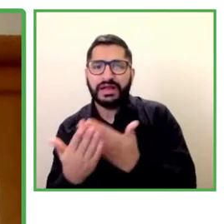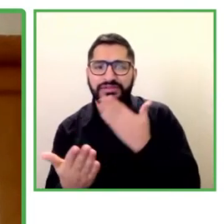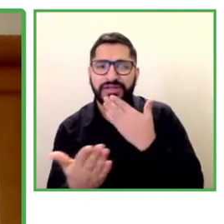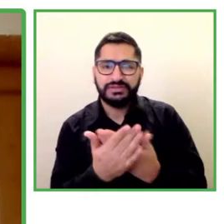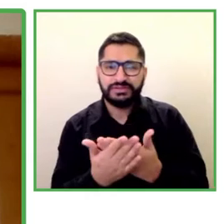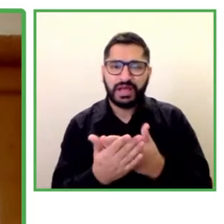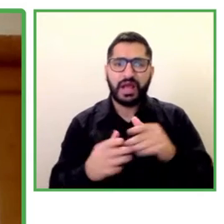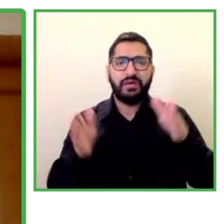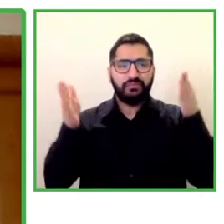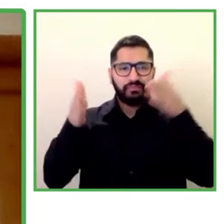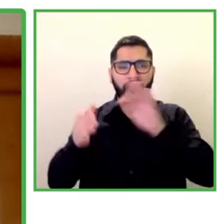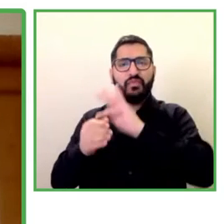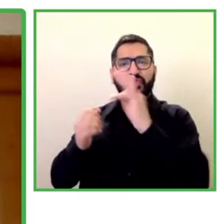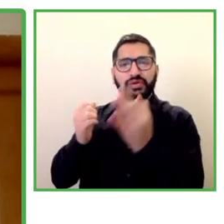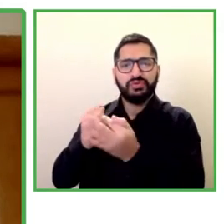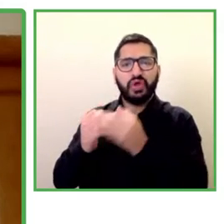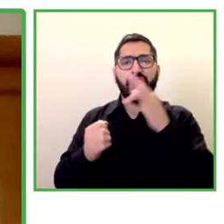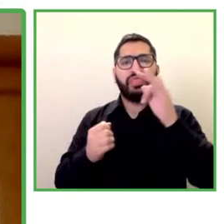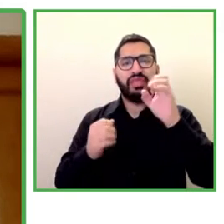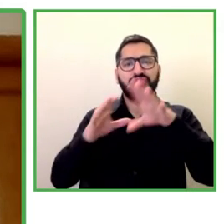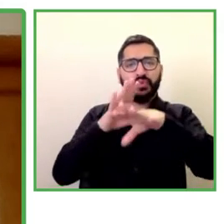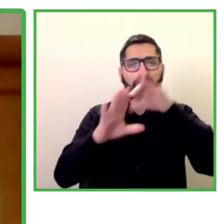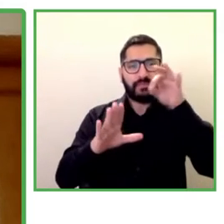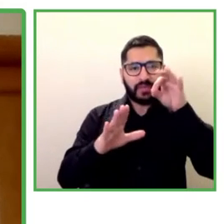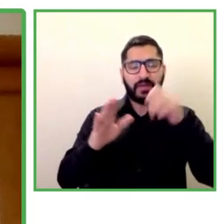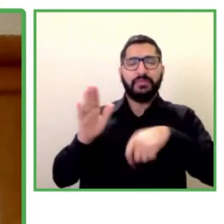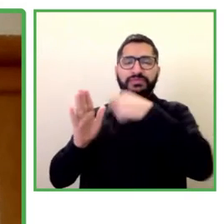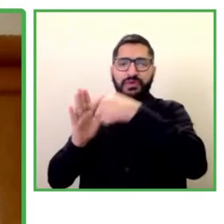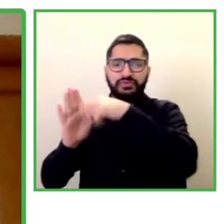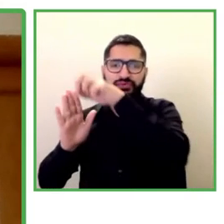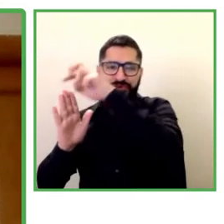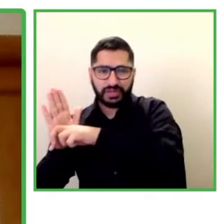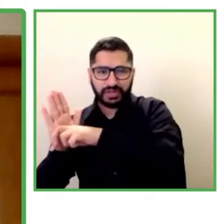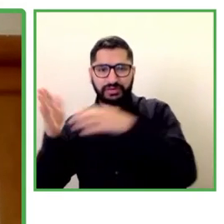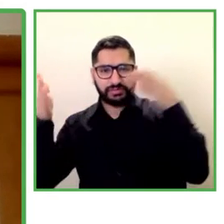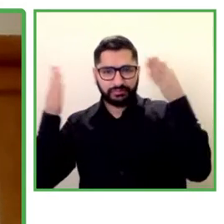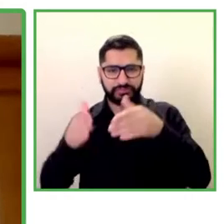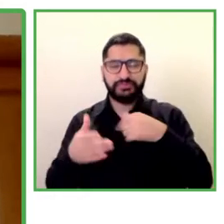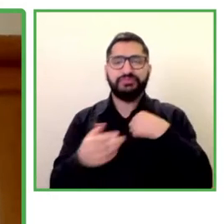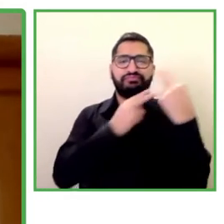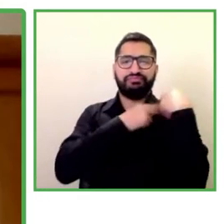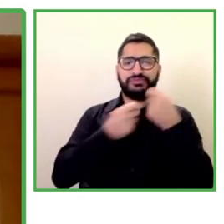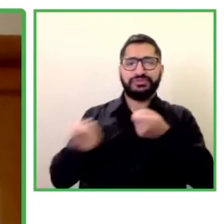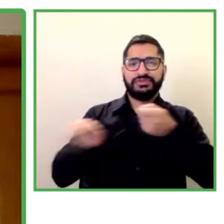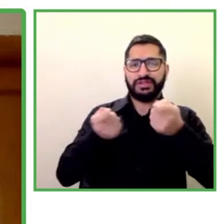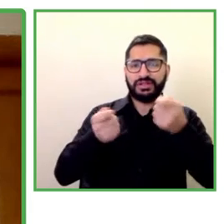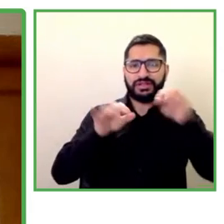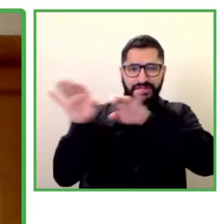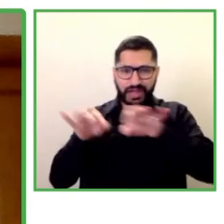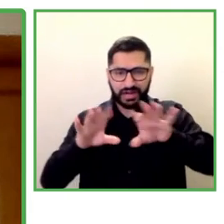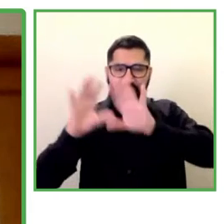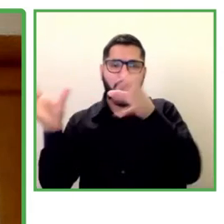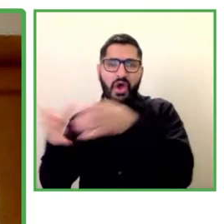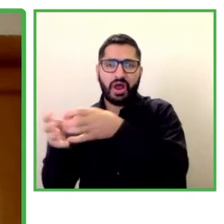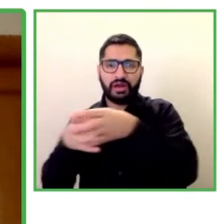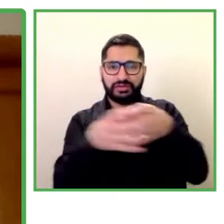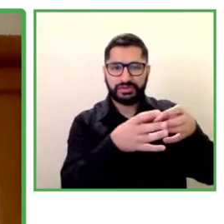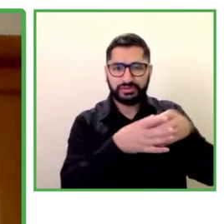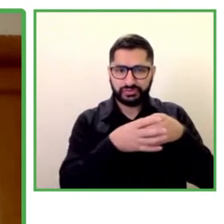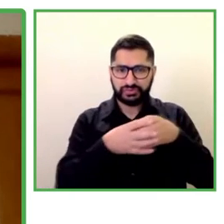Descubreme for giving me this opportunity. I am Ana Mohedano, and I am a General Secretariat of the